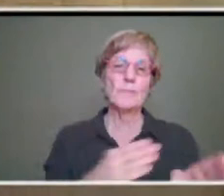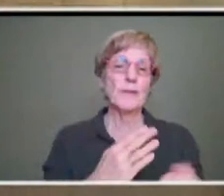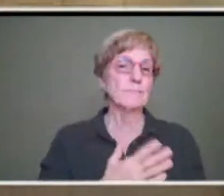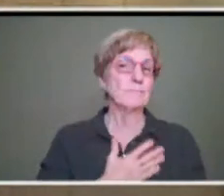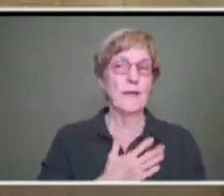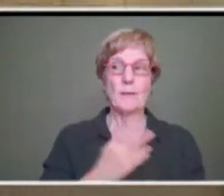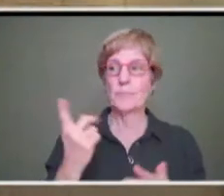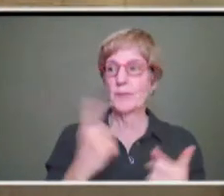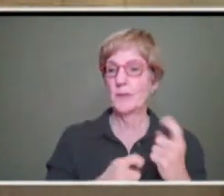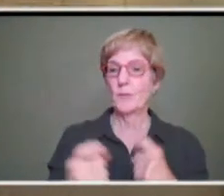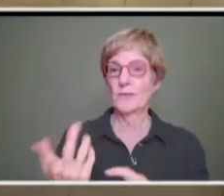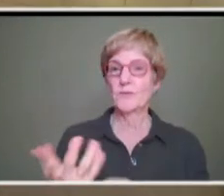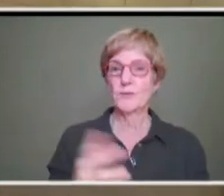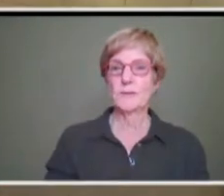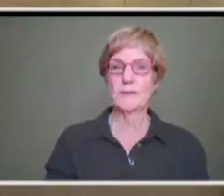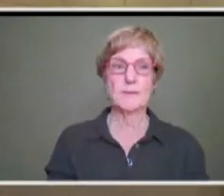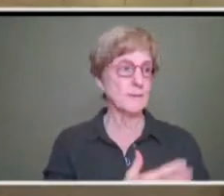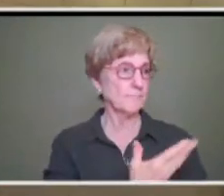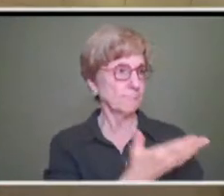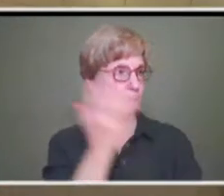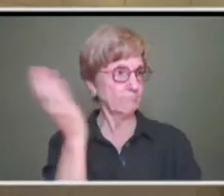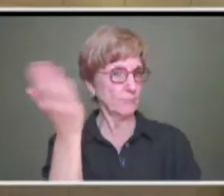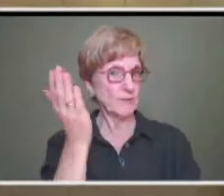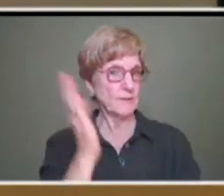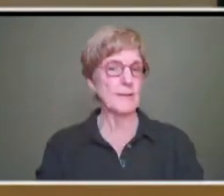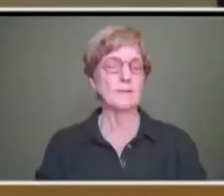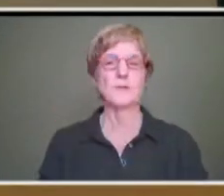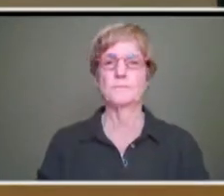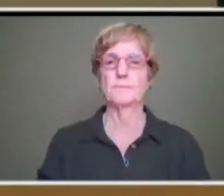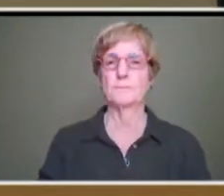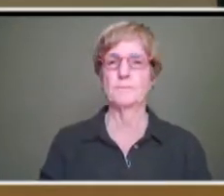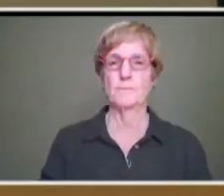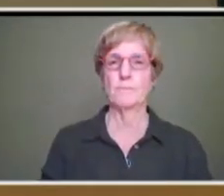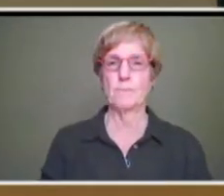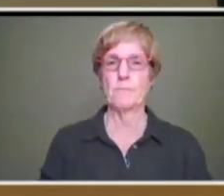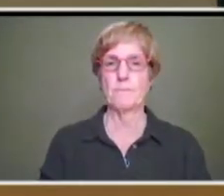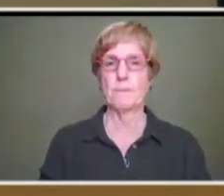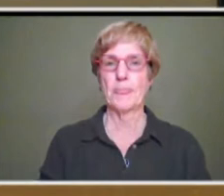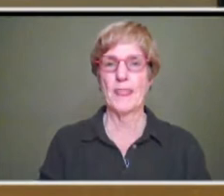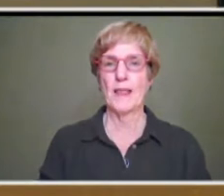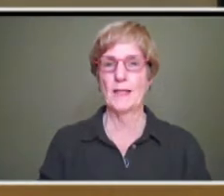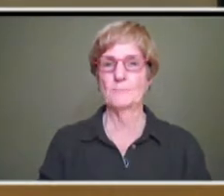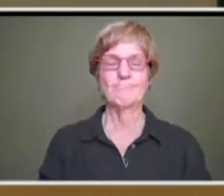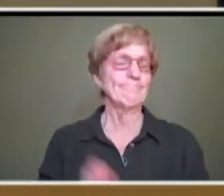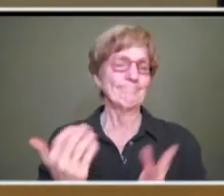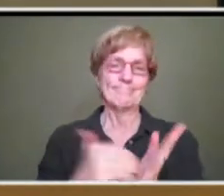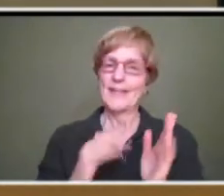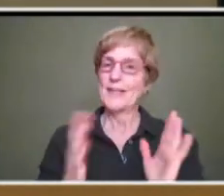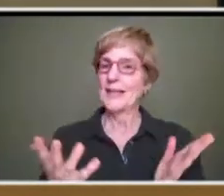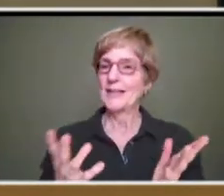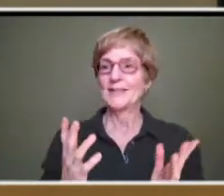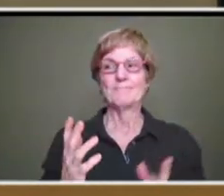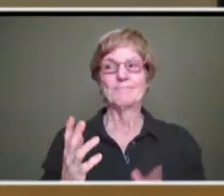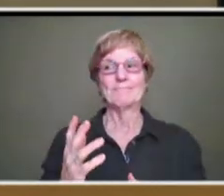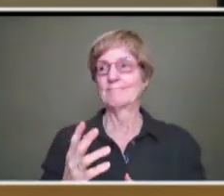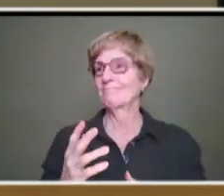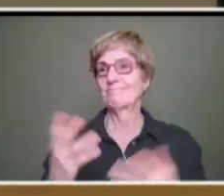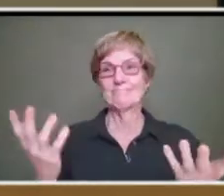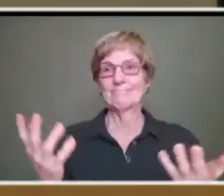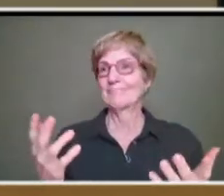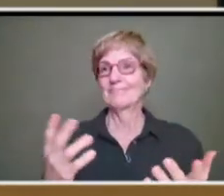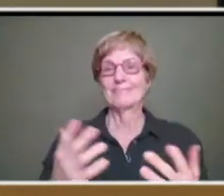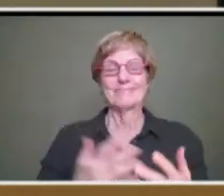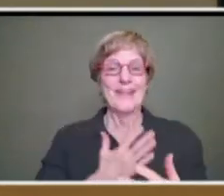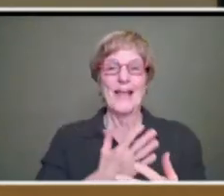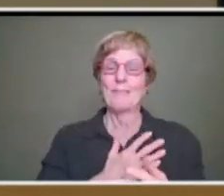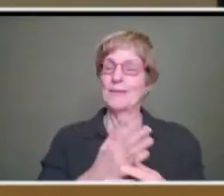take any questions you may have following petitioners presentation thank you that's great again Bridget Grant with more and Van Allen pleased to help you get through